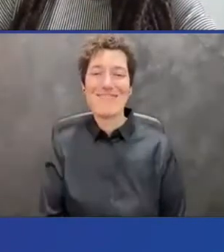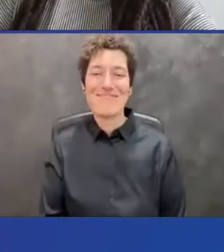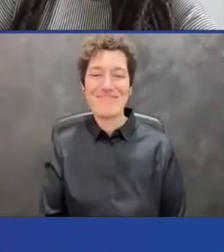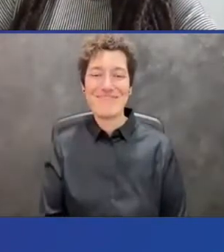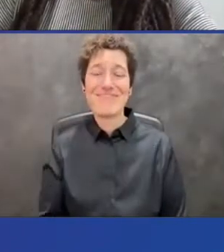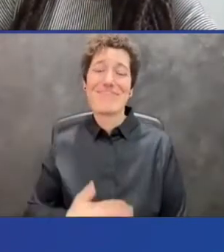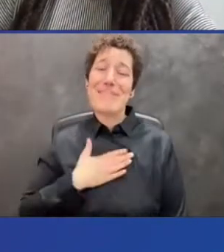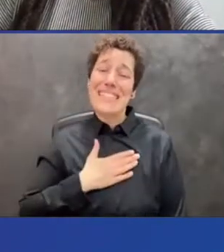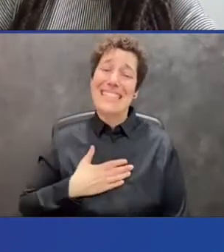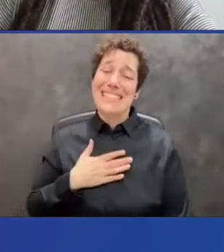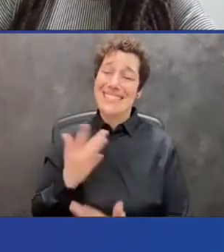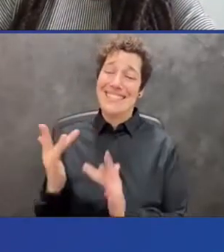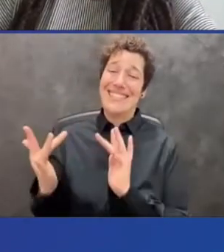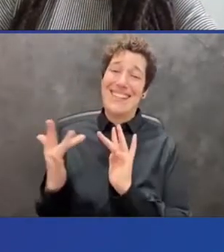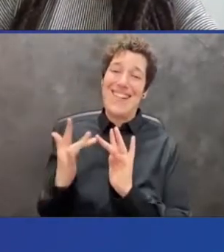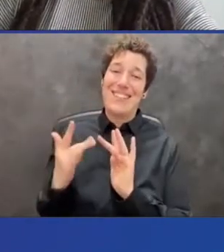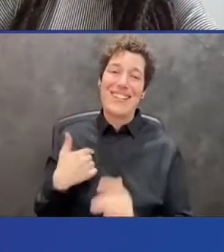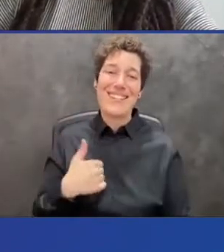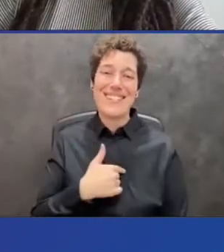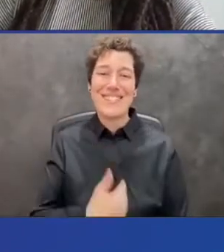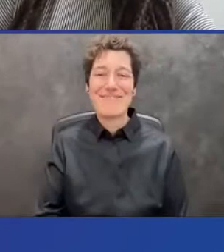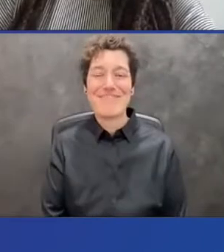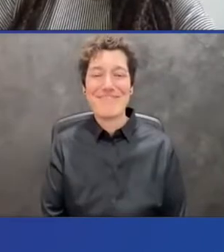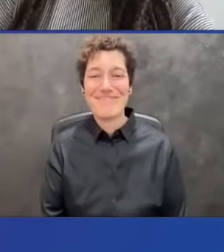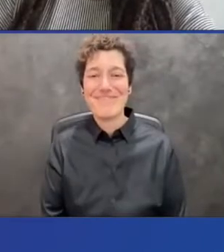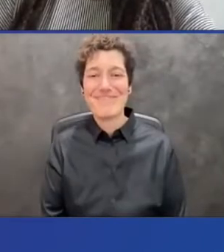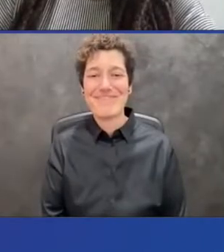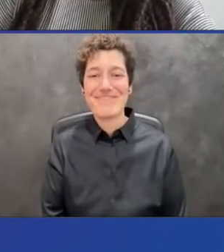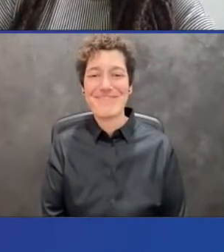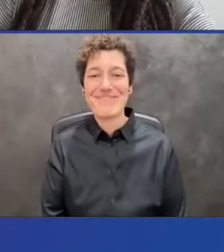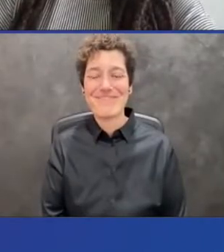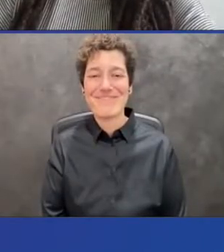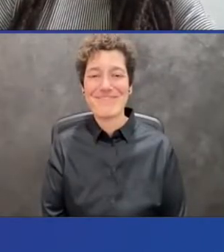please contact us. Okay. All right. Now,